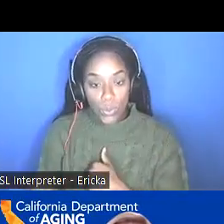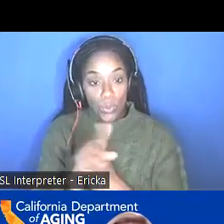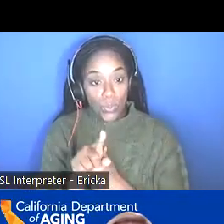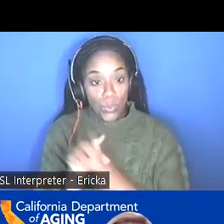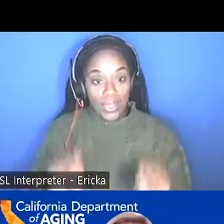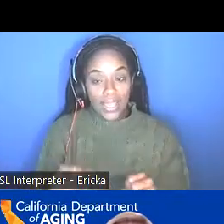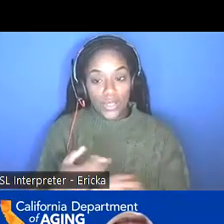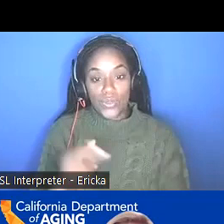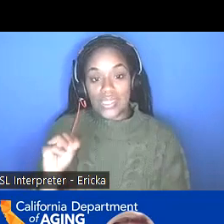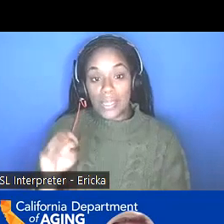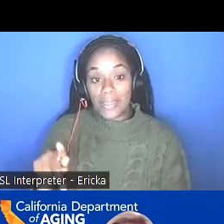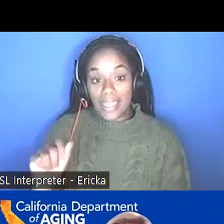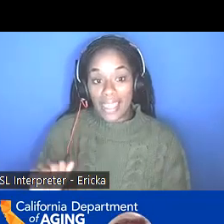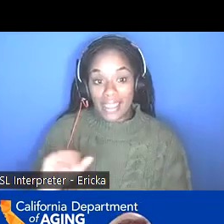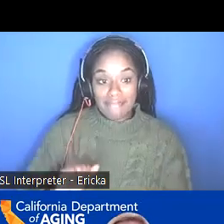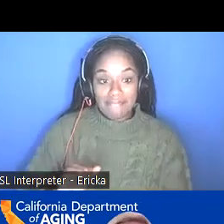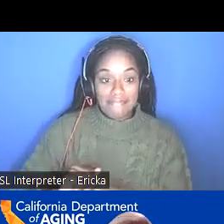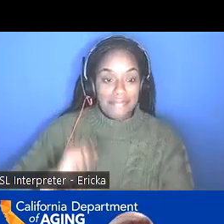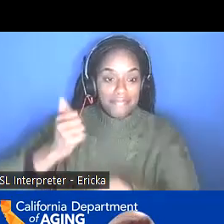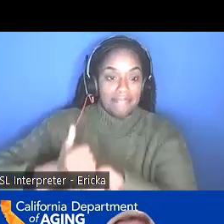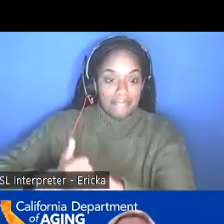the MPA implementation tracker